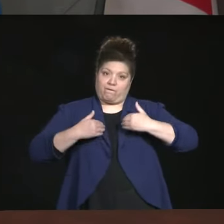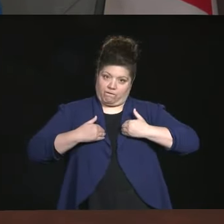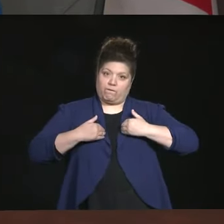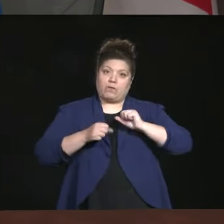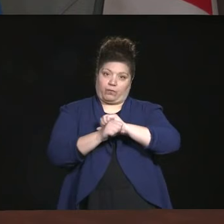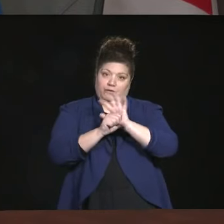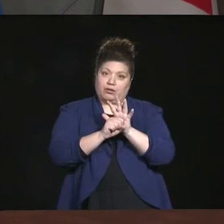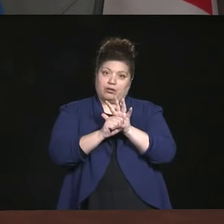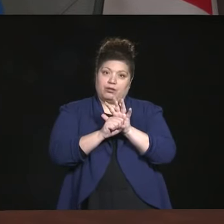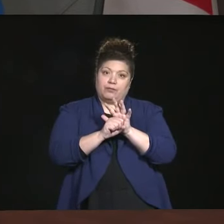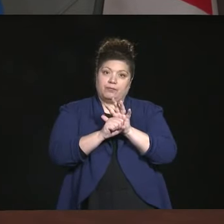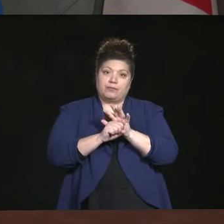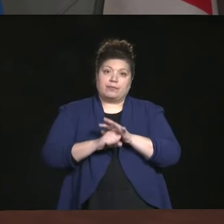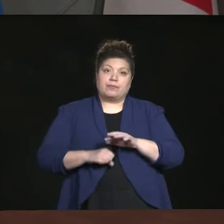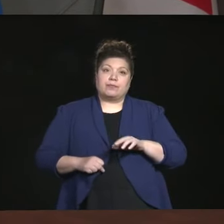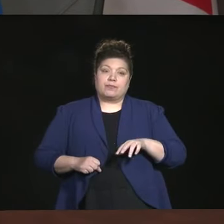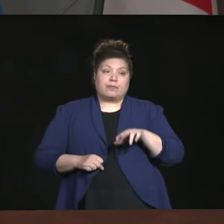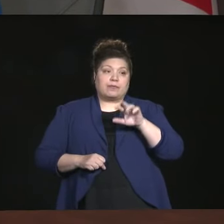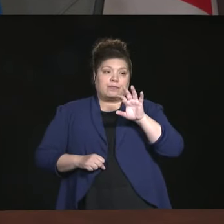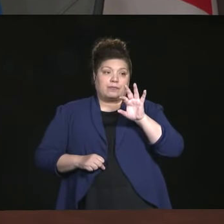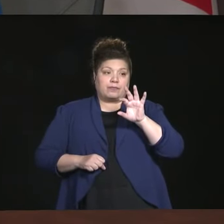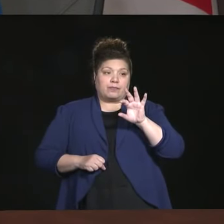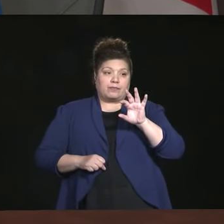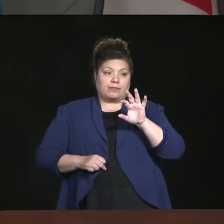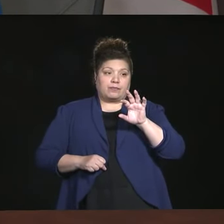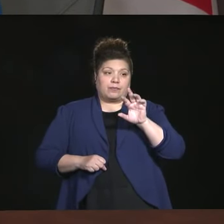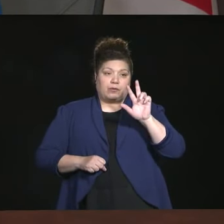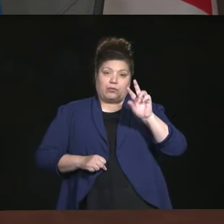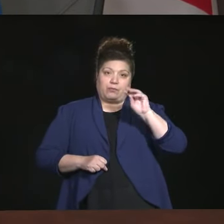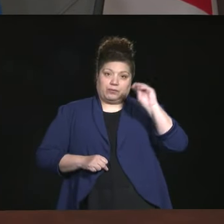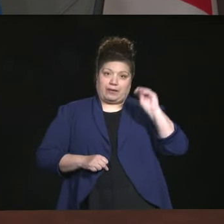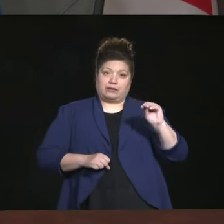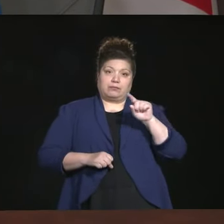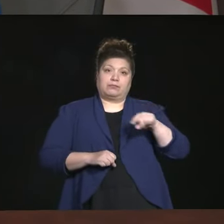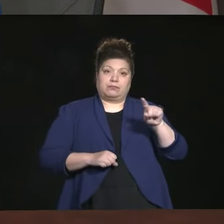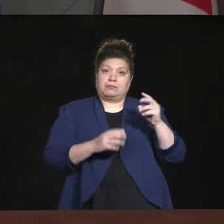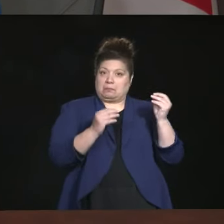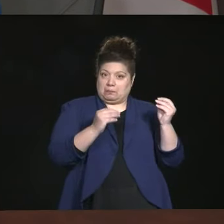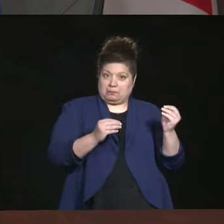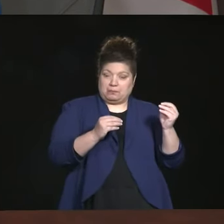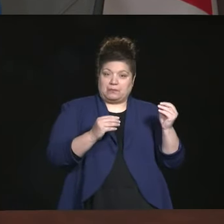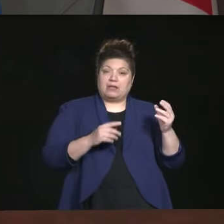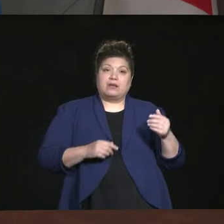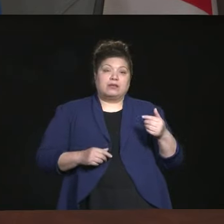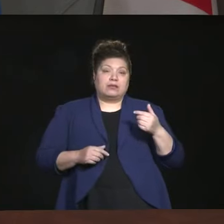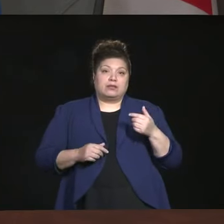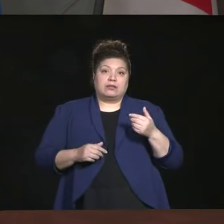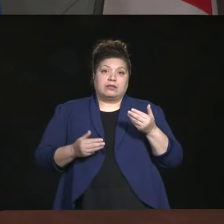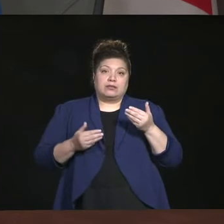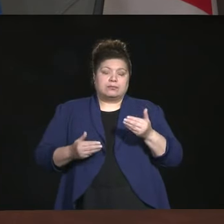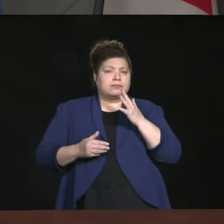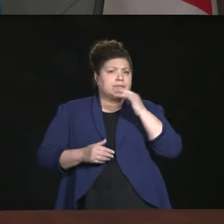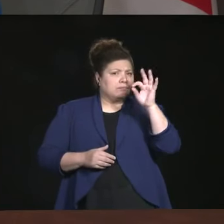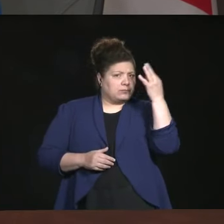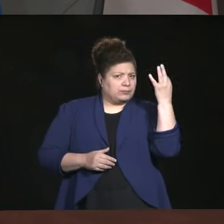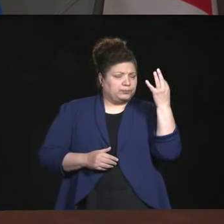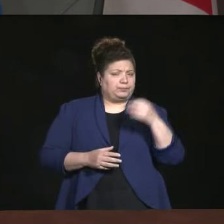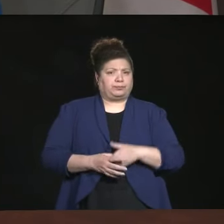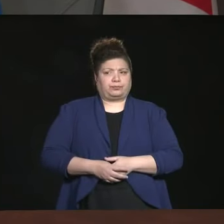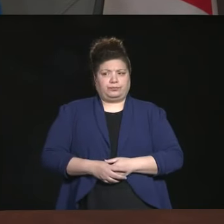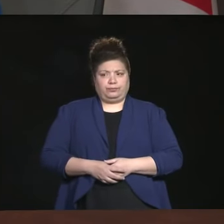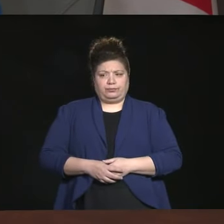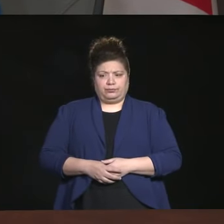negative. Pour le moment, la principale préoccupation concerne l'introduction et la propagation de